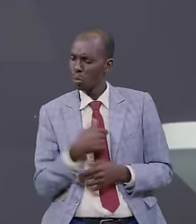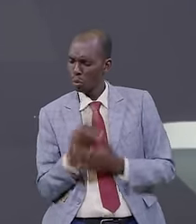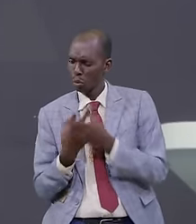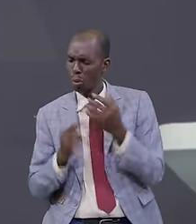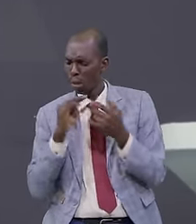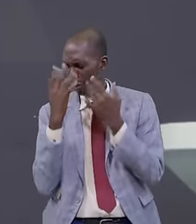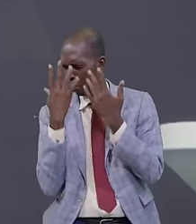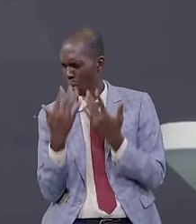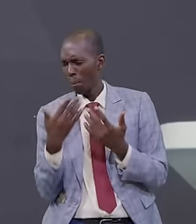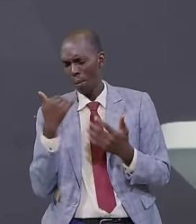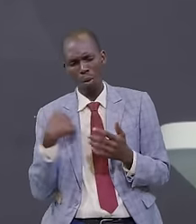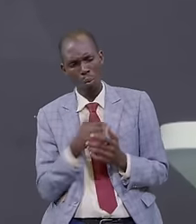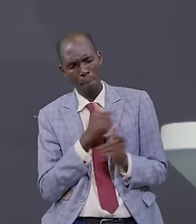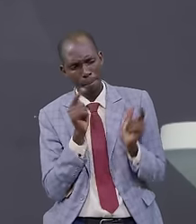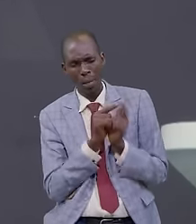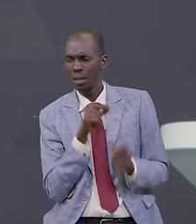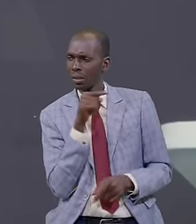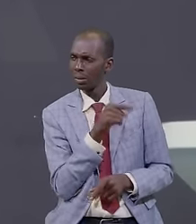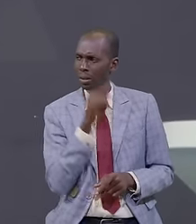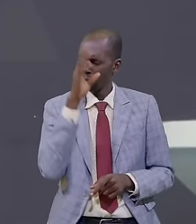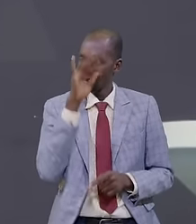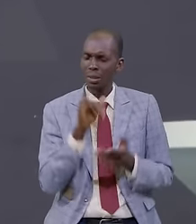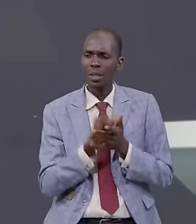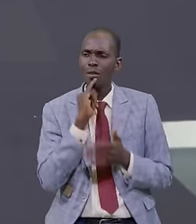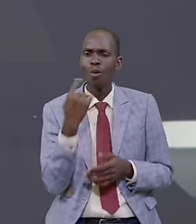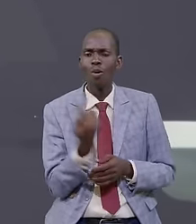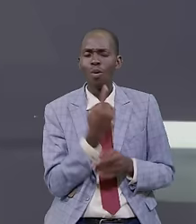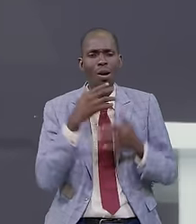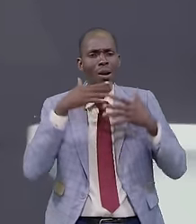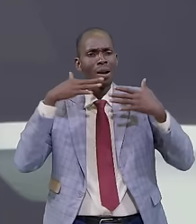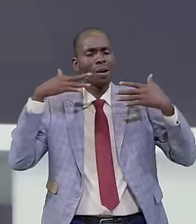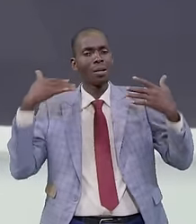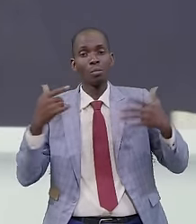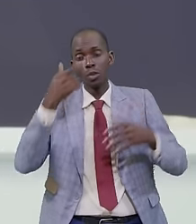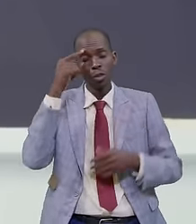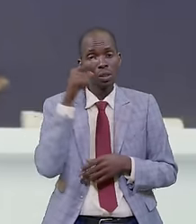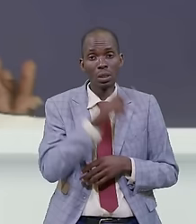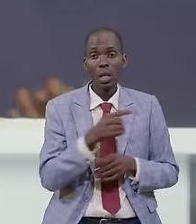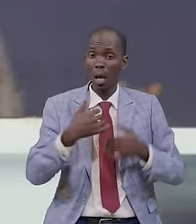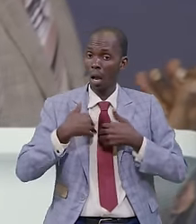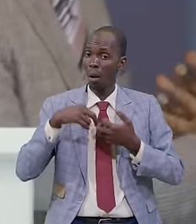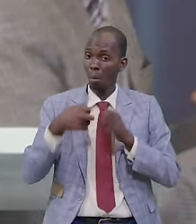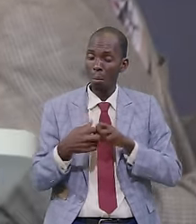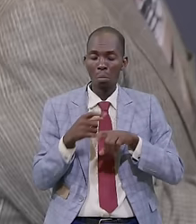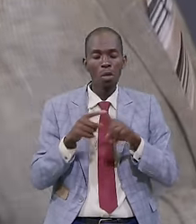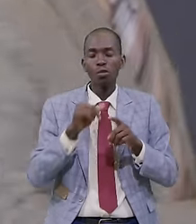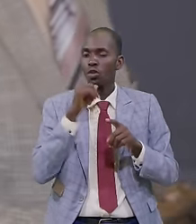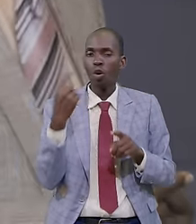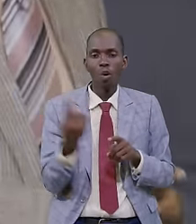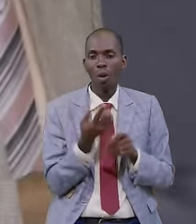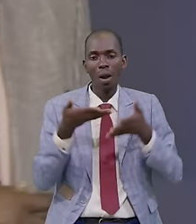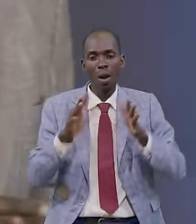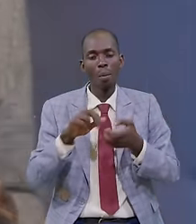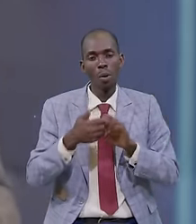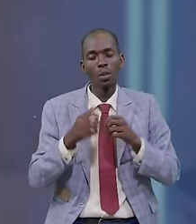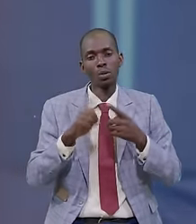was not carrying the challenges of life he had on his person. No, all